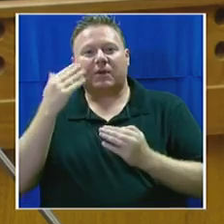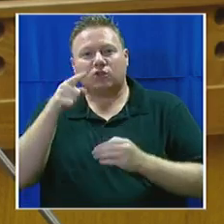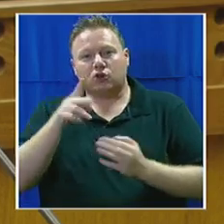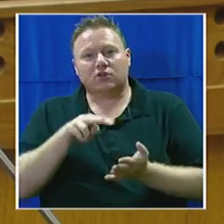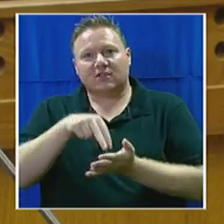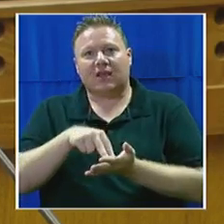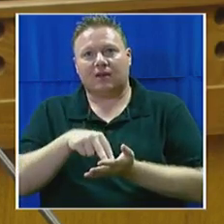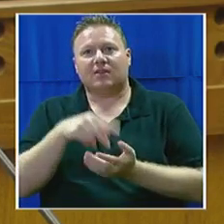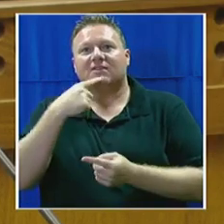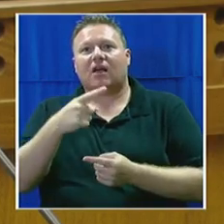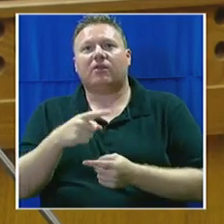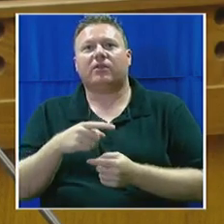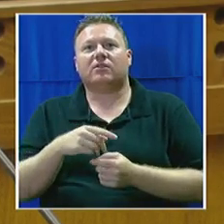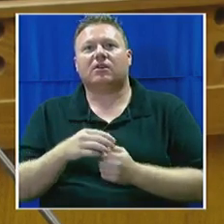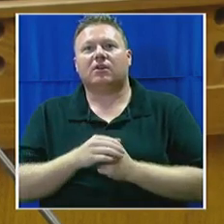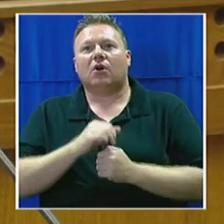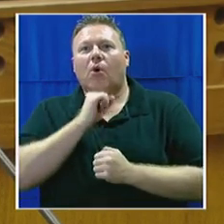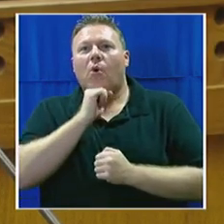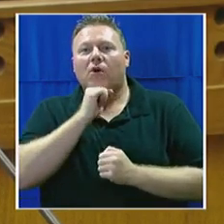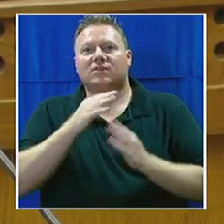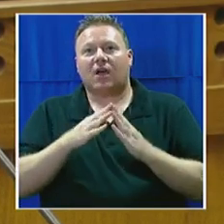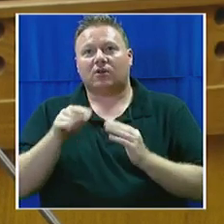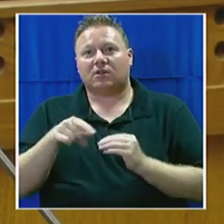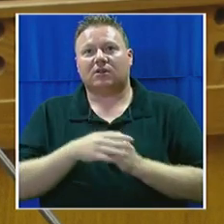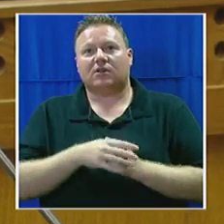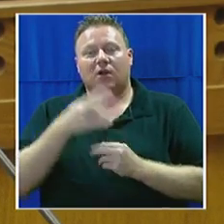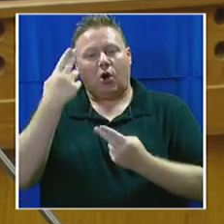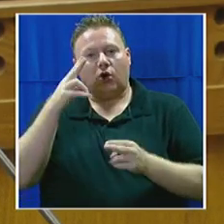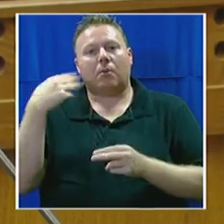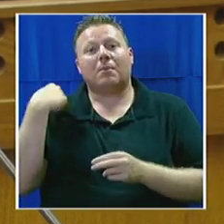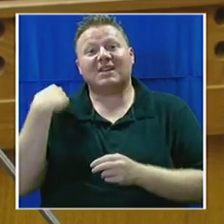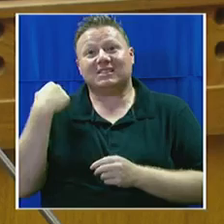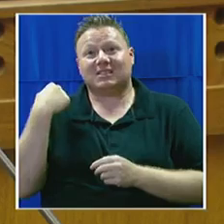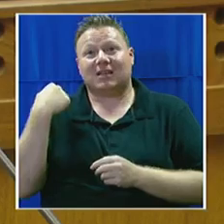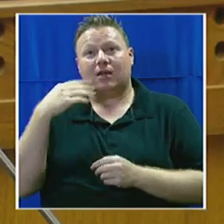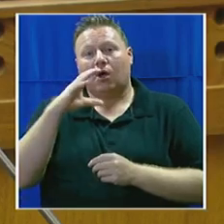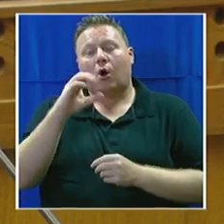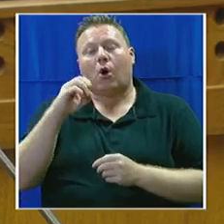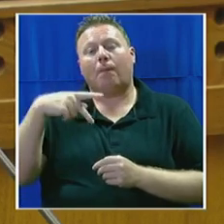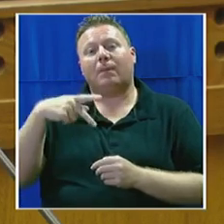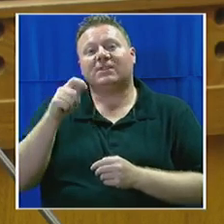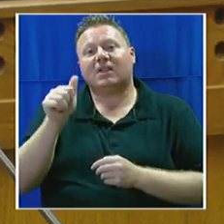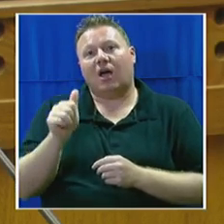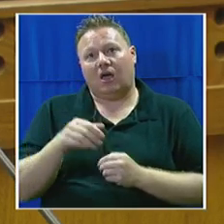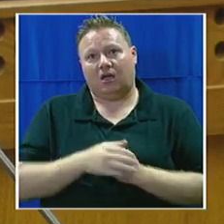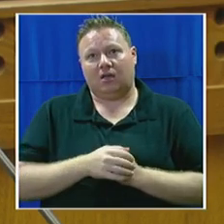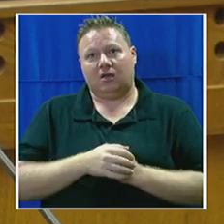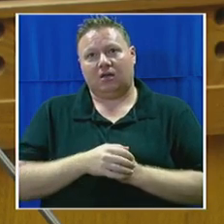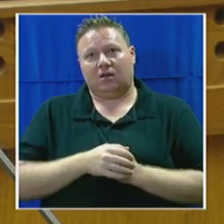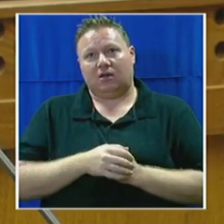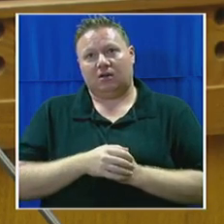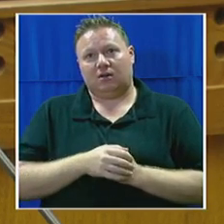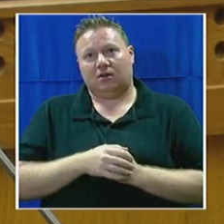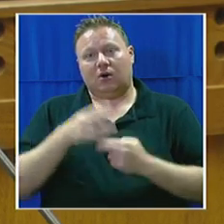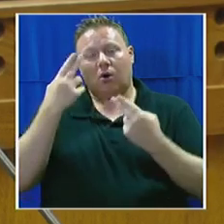this august house that the Honorable Minister of Cogta, Honorable Nkosazana